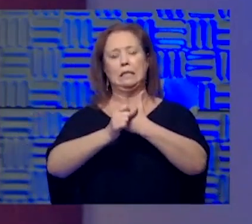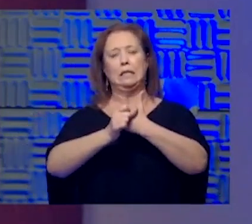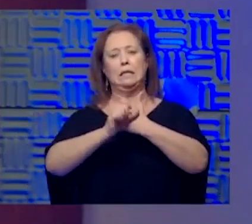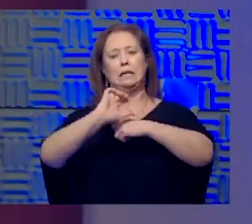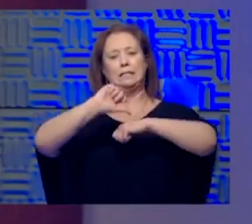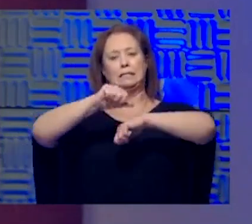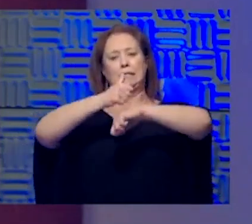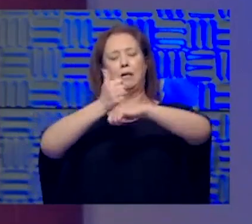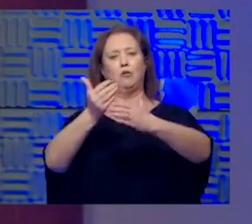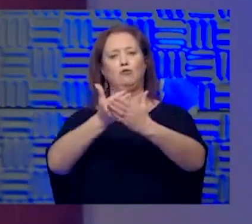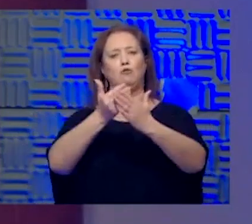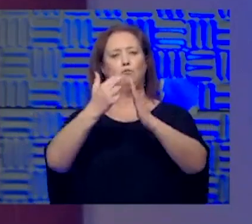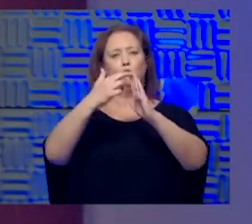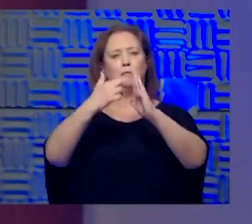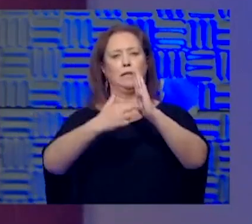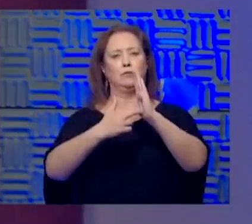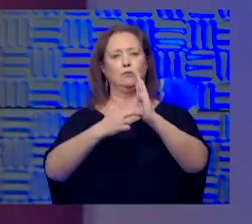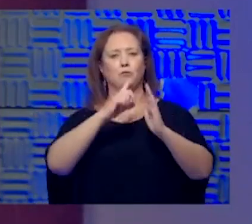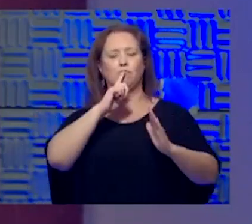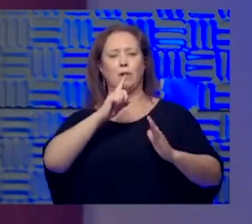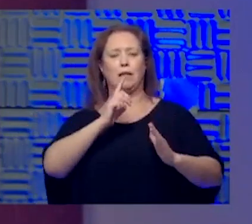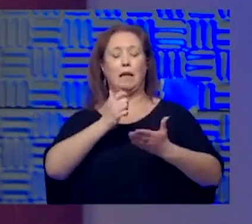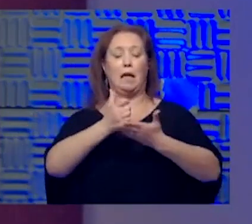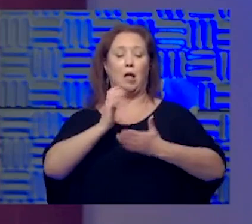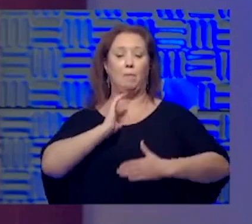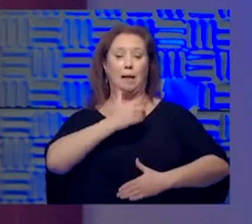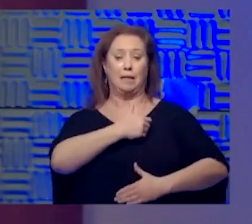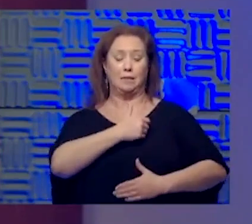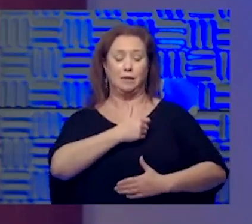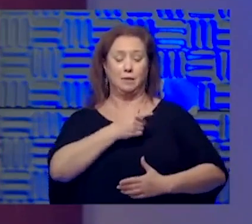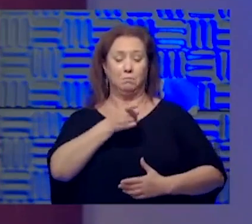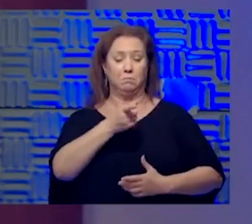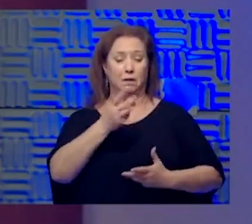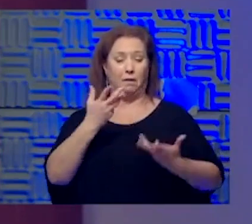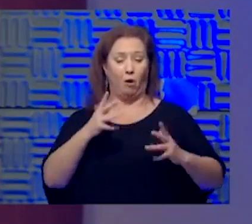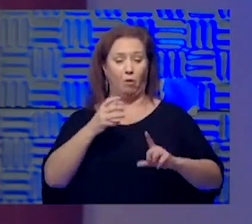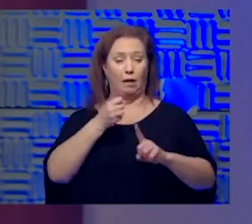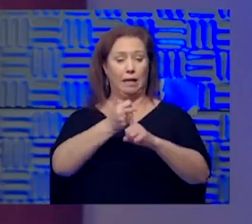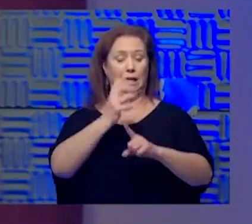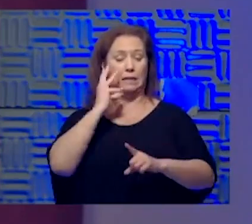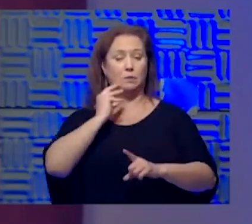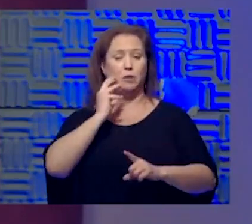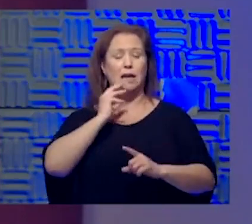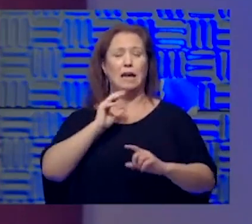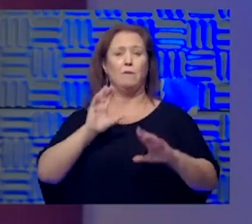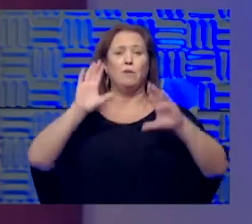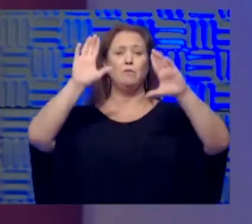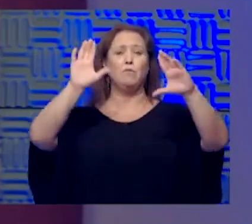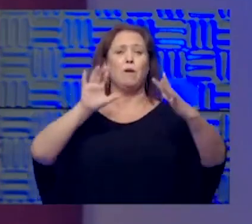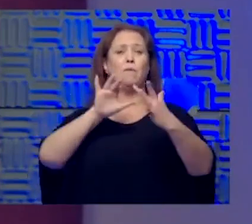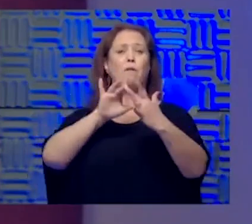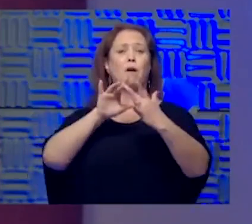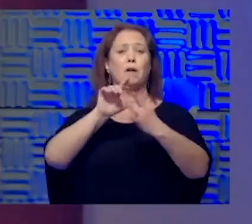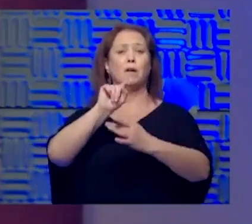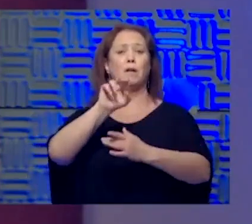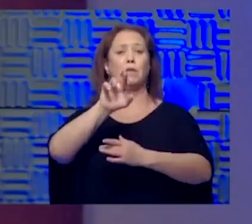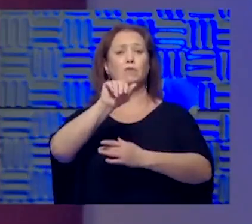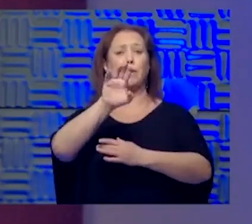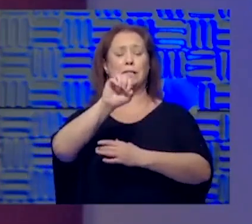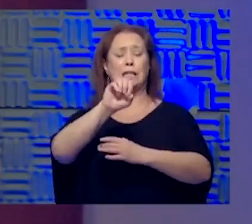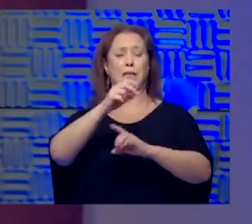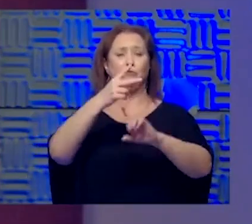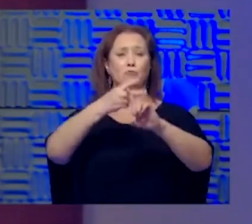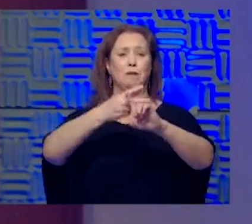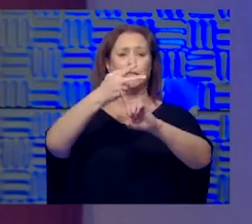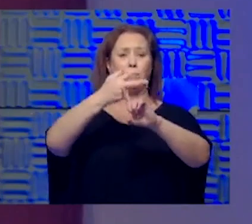new procedures in place to really help us know who might have had an exposure. If we do great contact tracing in the next 2 or 3